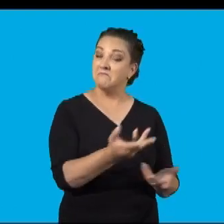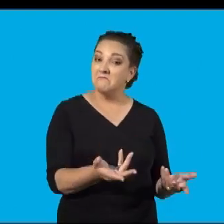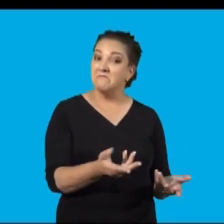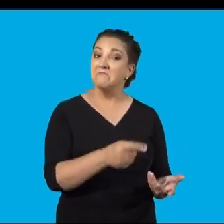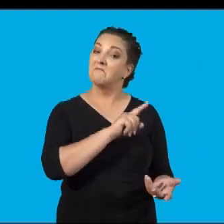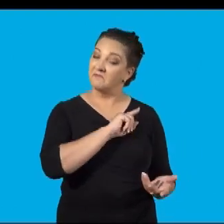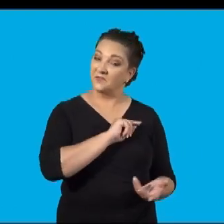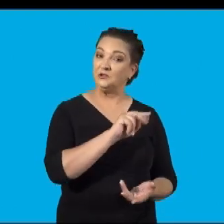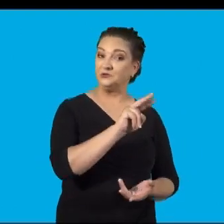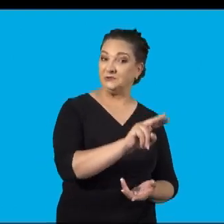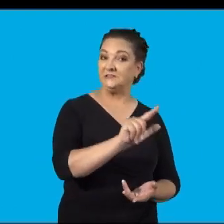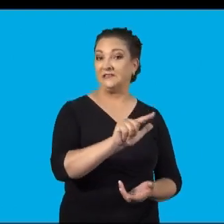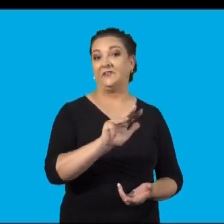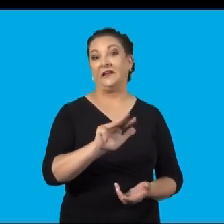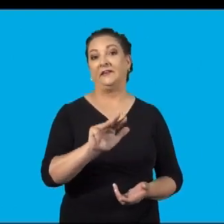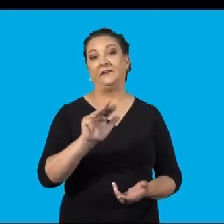me